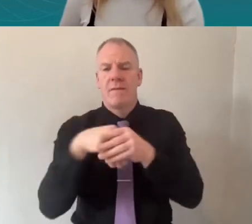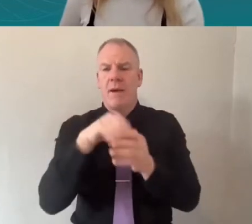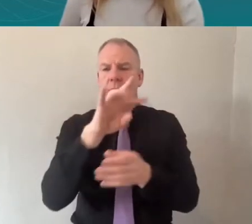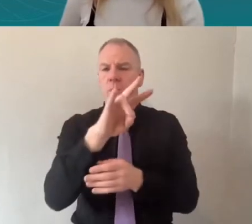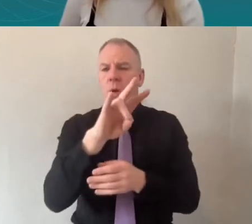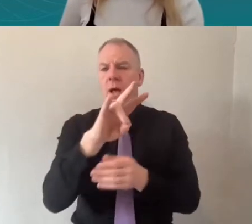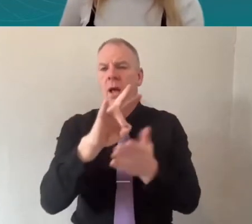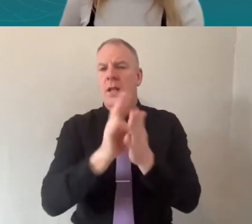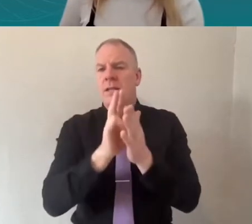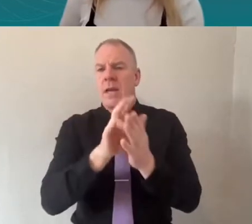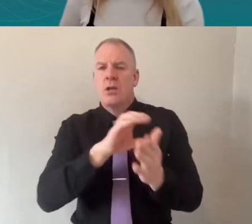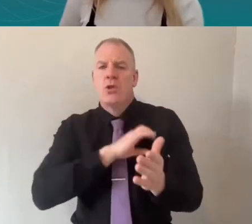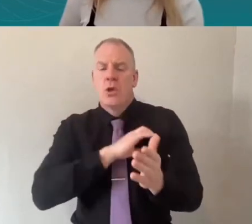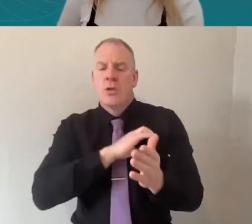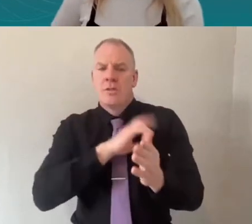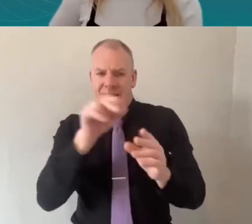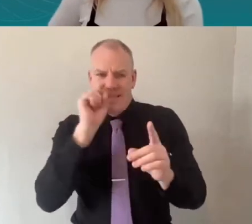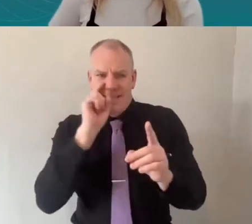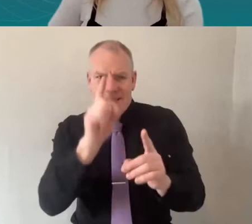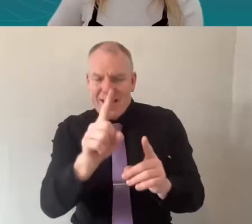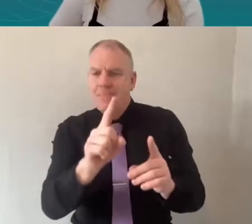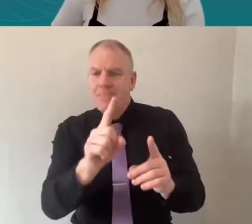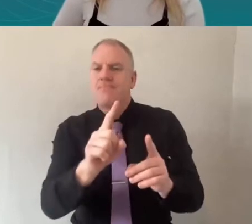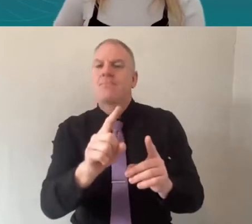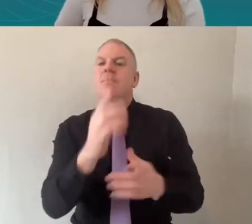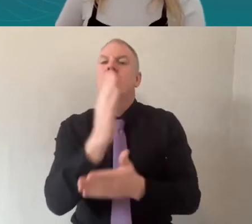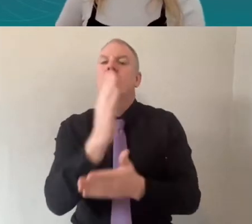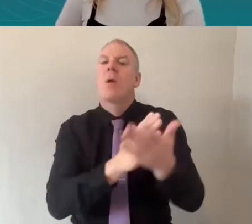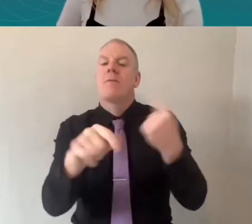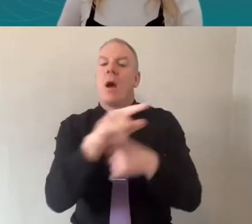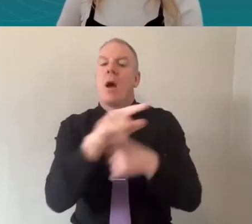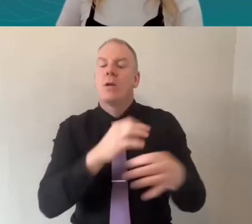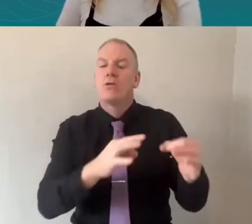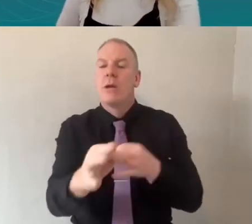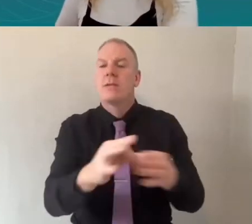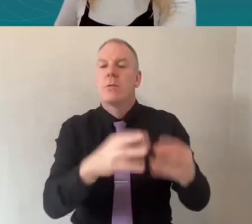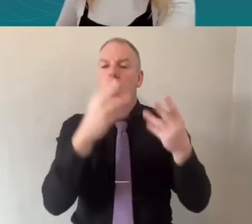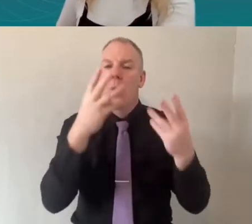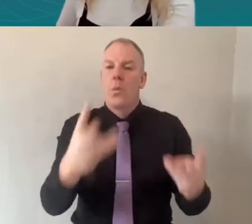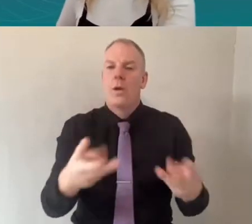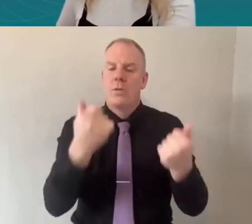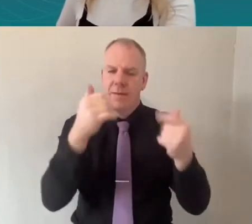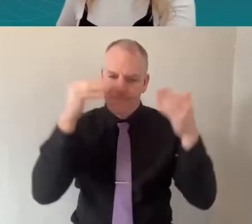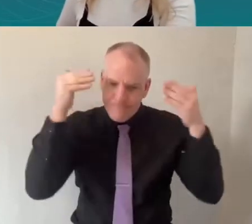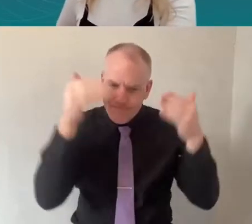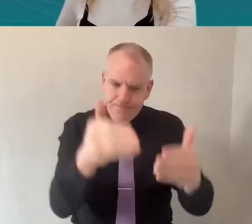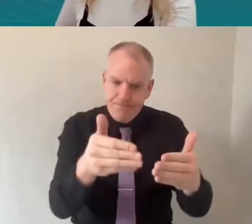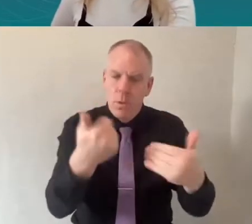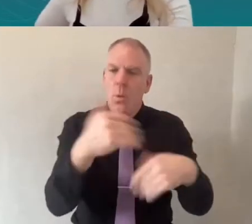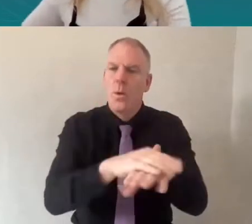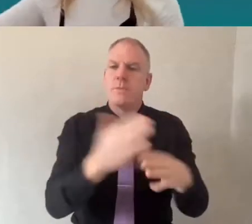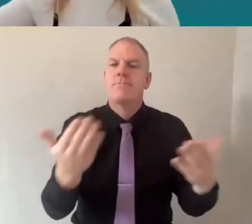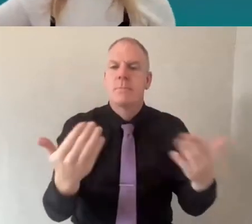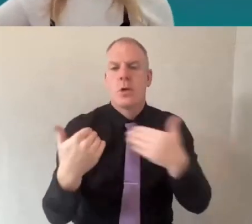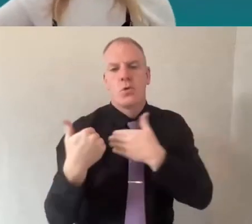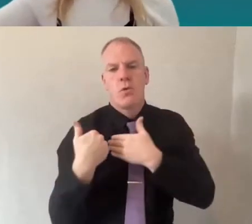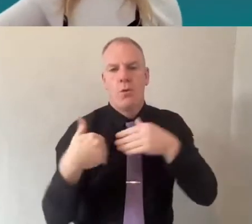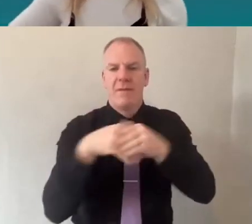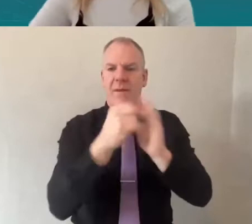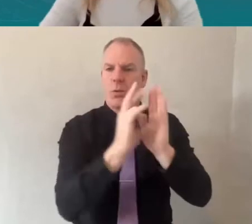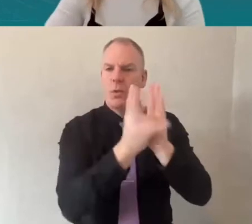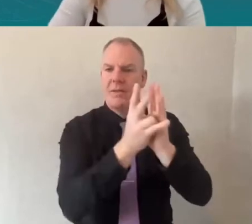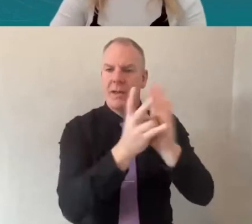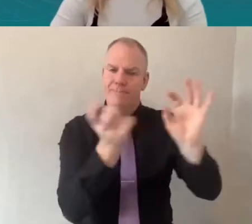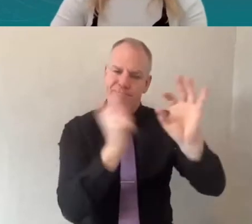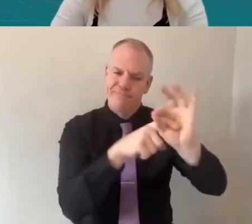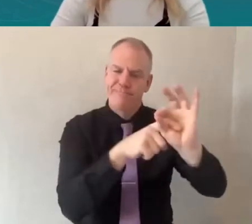body is visible. But as part of this strategy, we're determined to put a renewed focus on our role in the qualification system